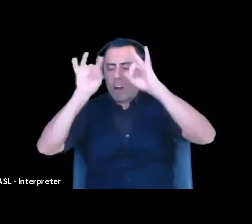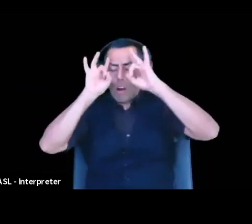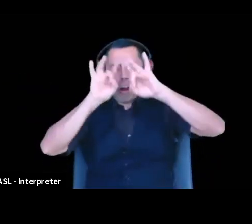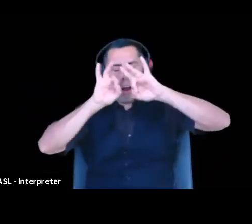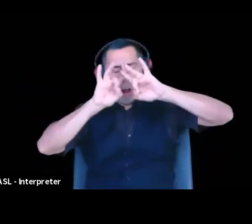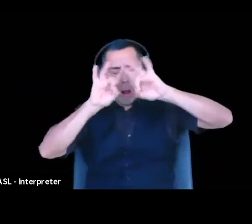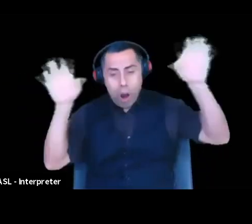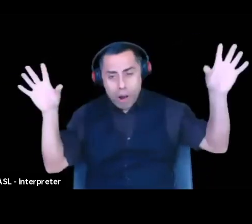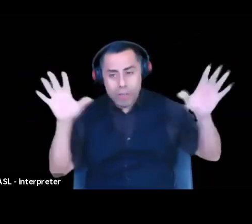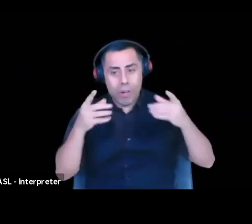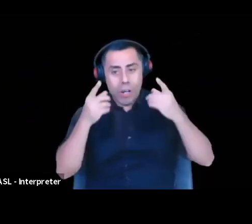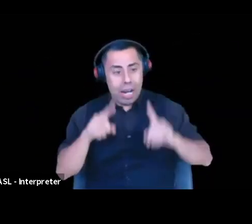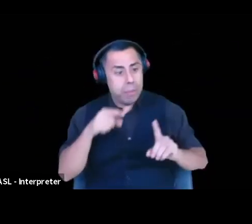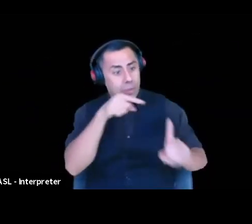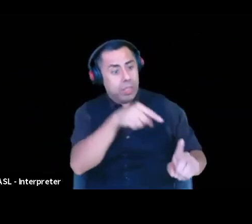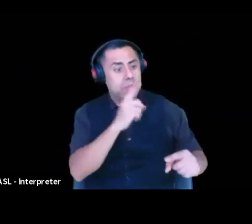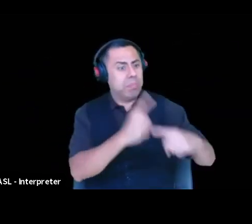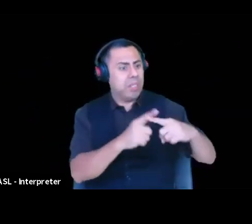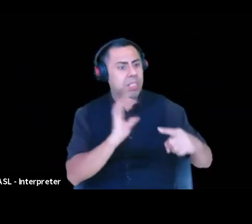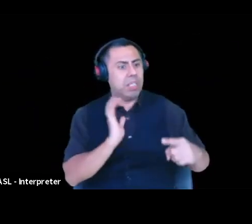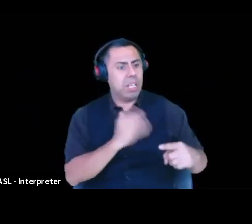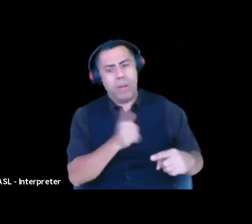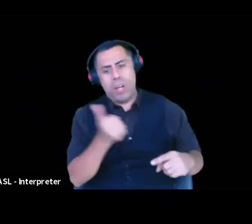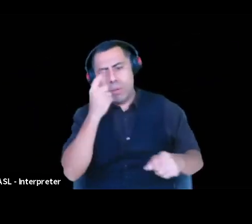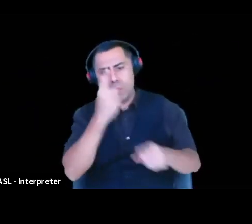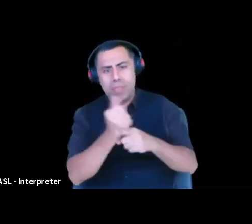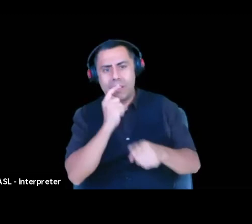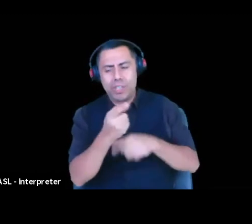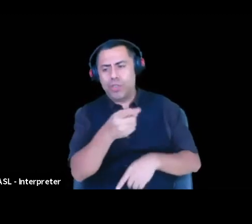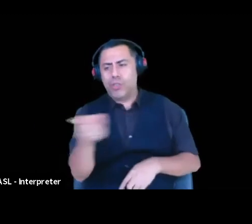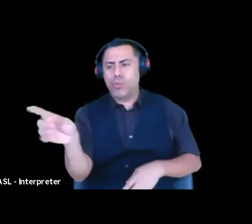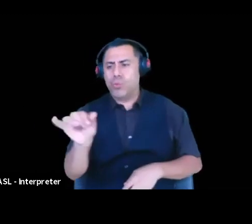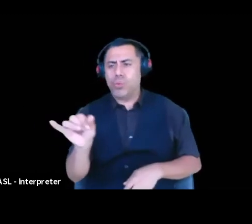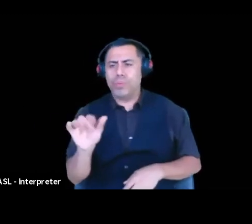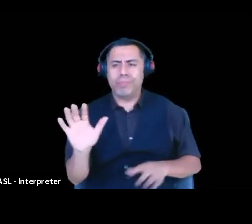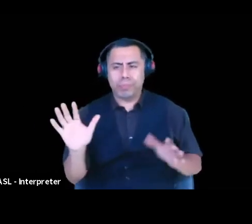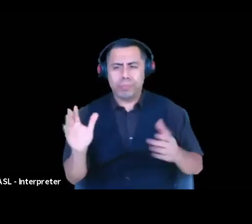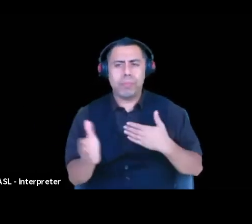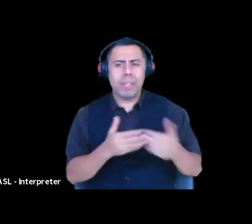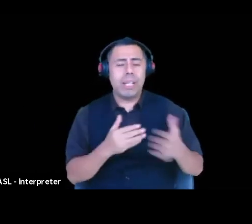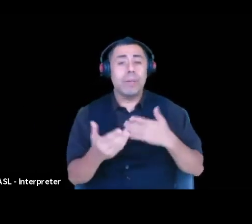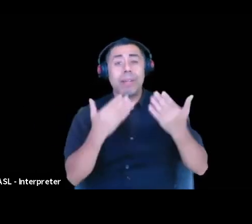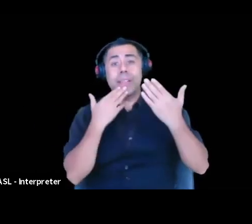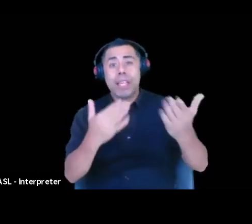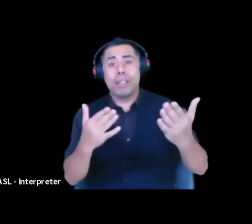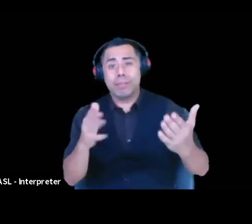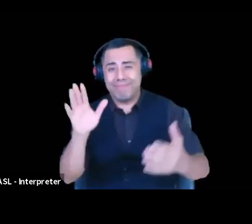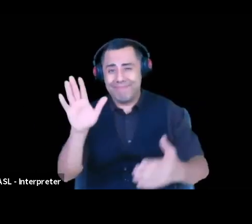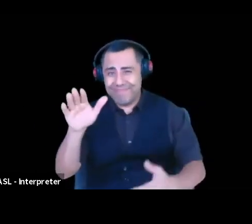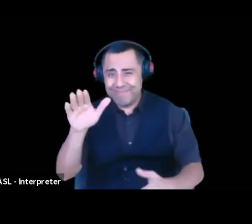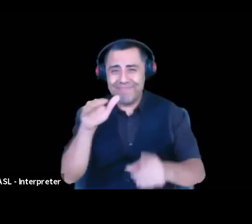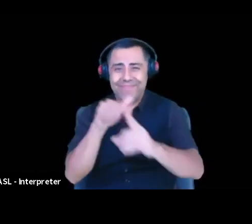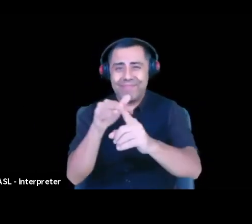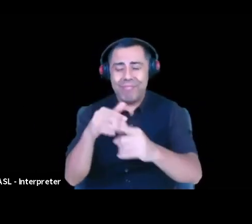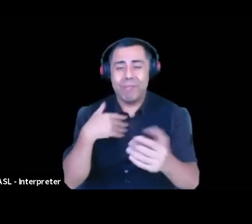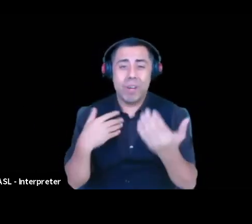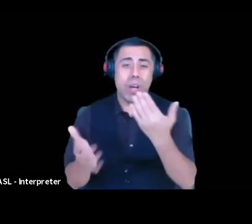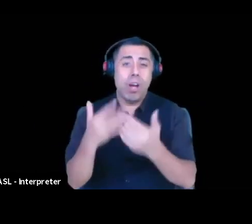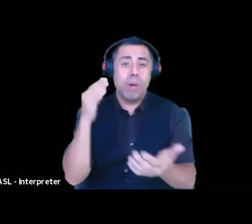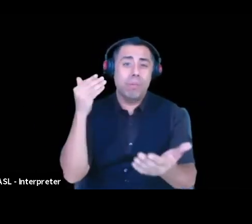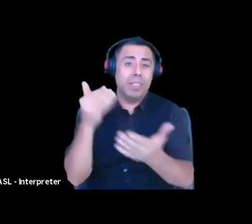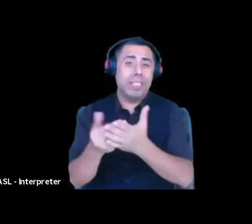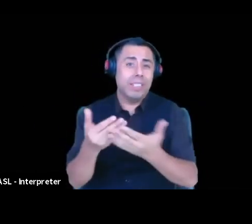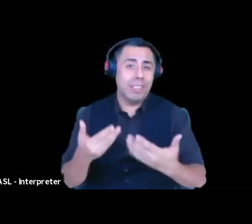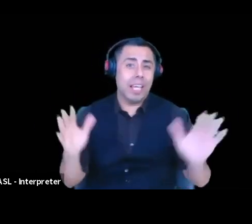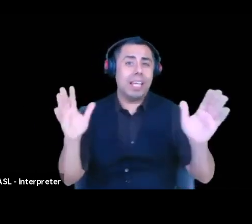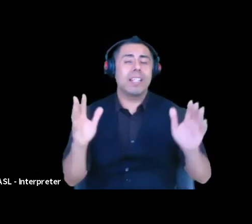and sisters. But anyway, thank you. Just a reminder, we're just about to the end of our individual sharing